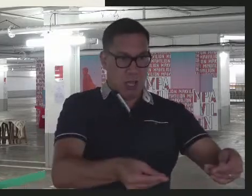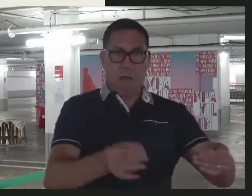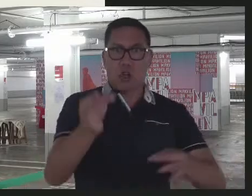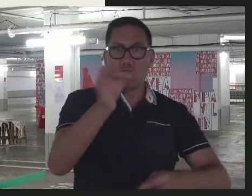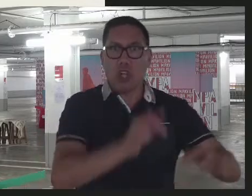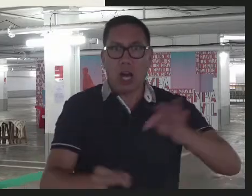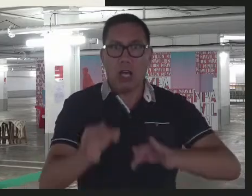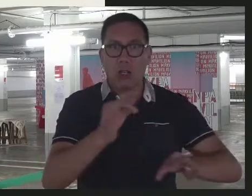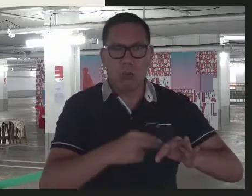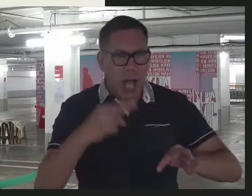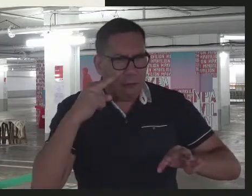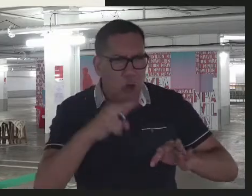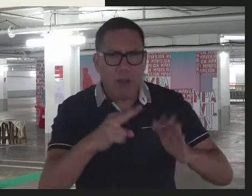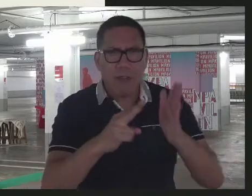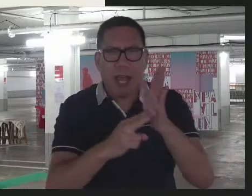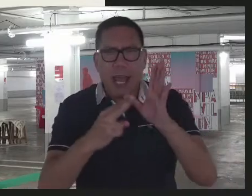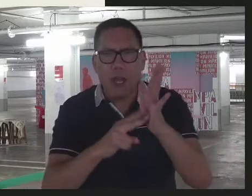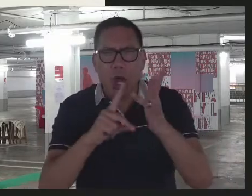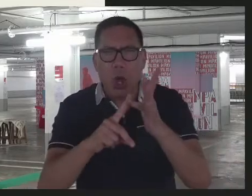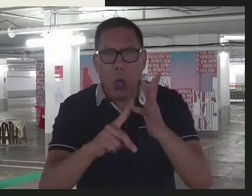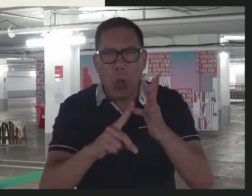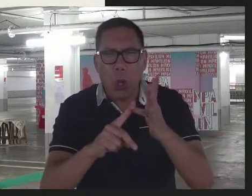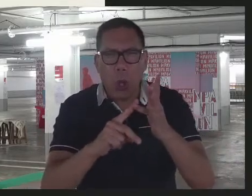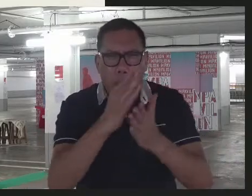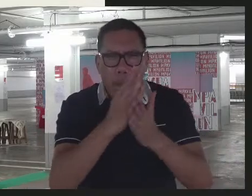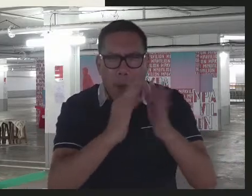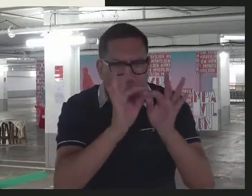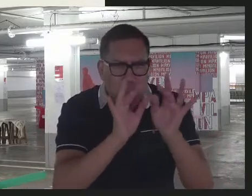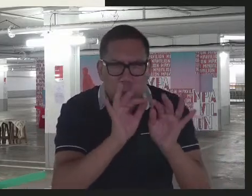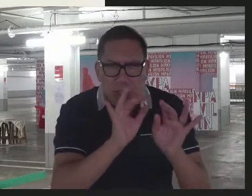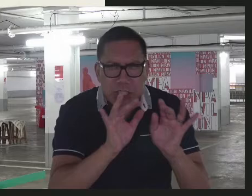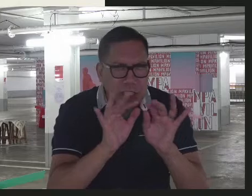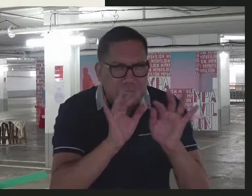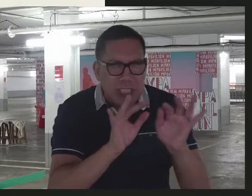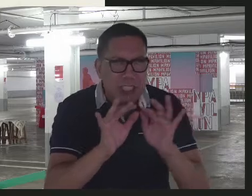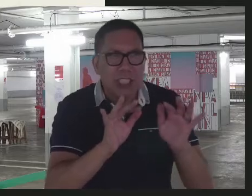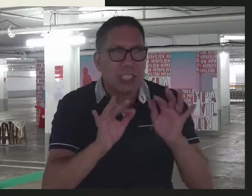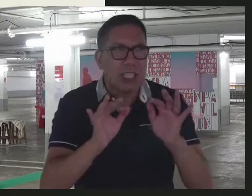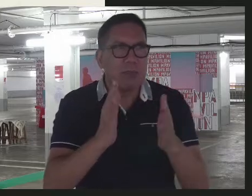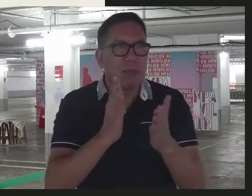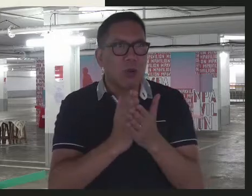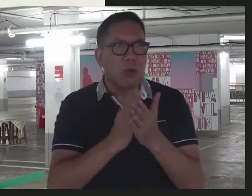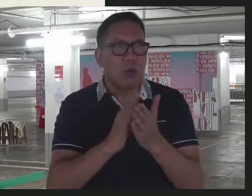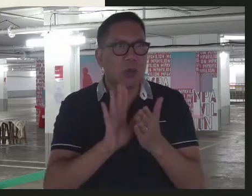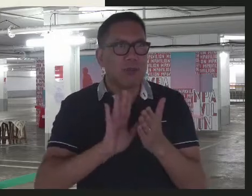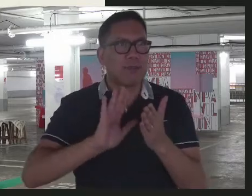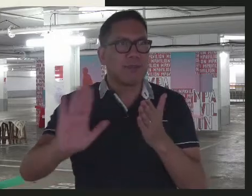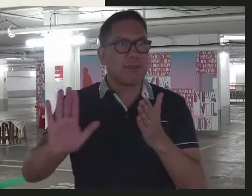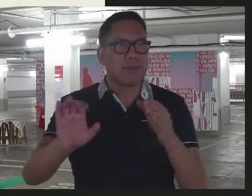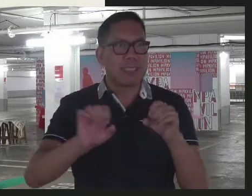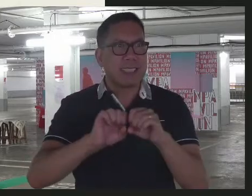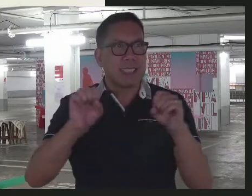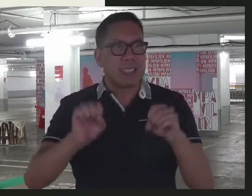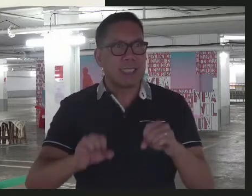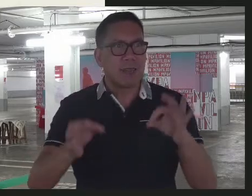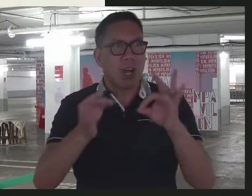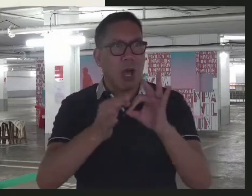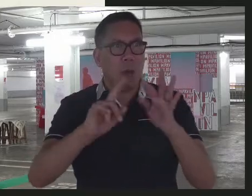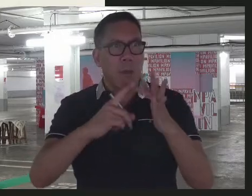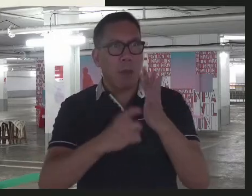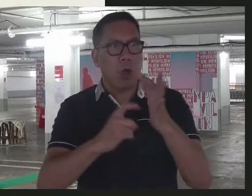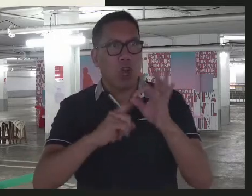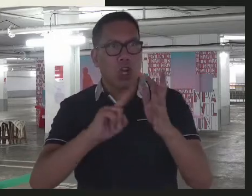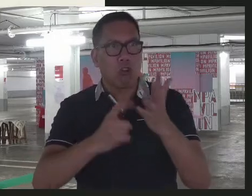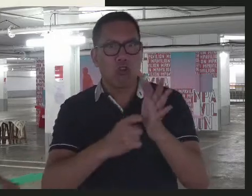of the nanoparticles interacting. So the thing with Becquerel's system of chemistry is